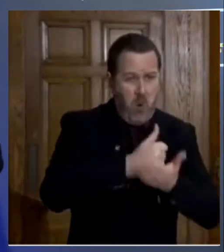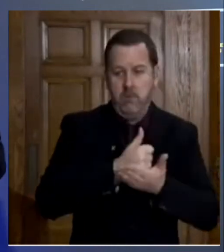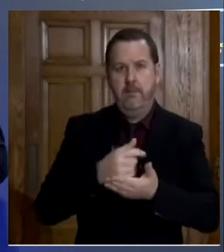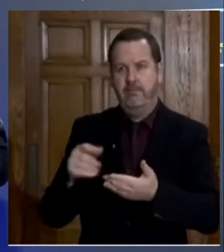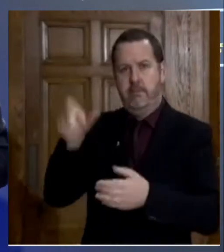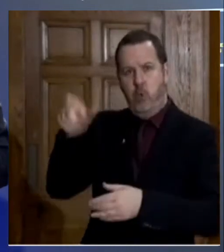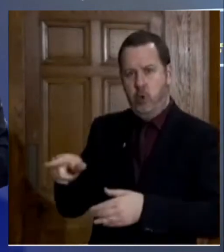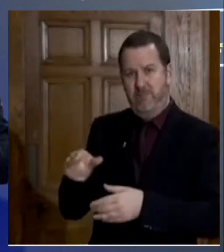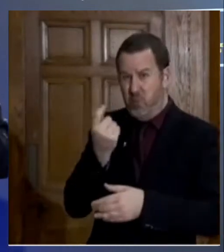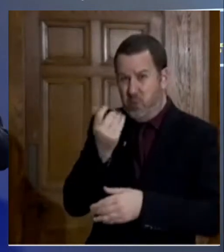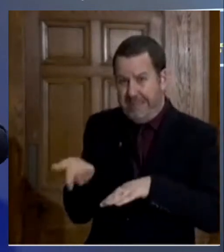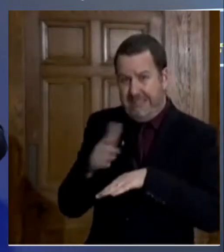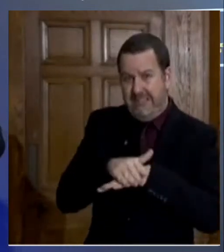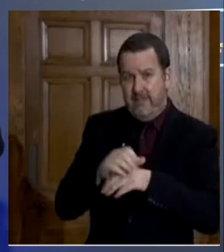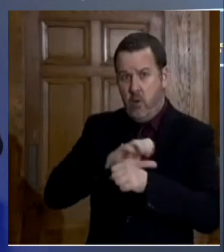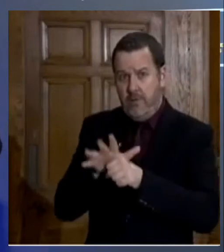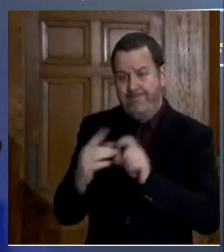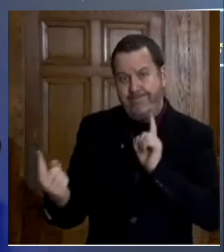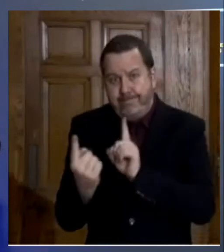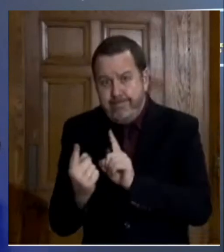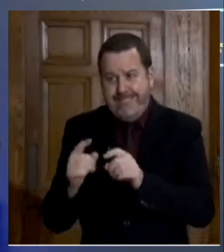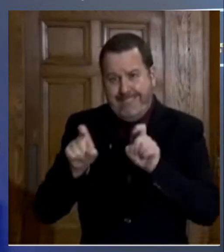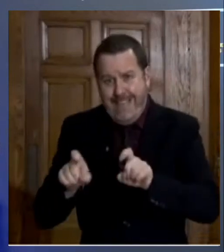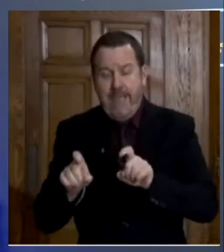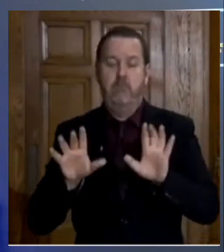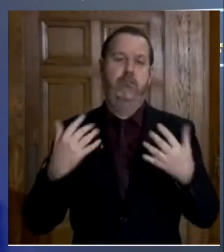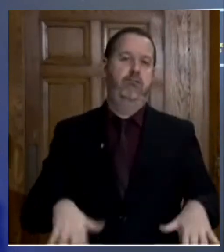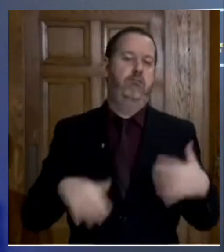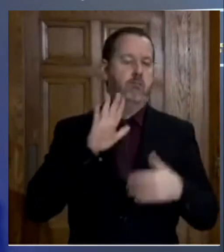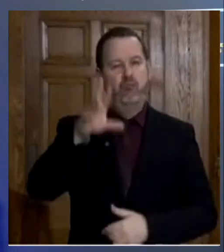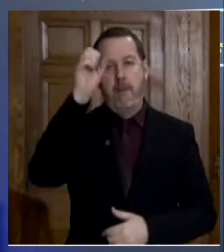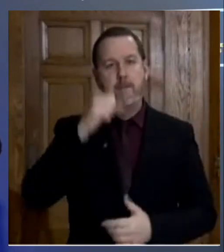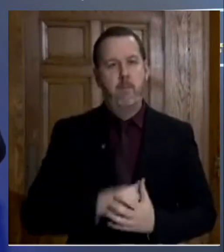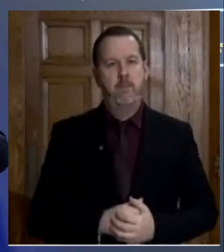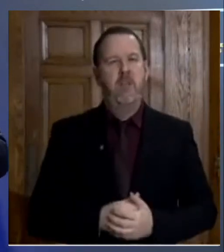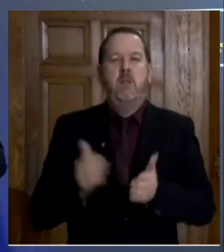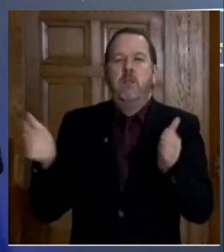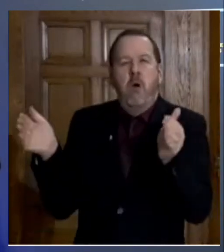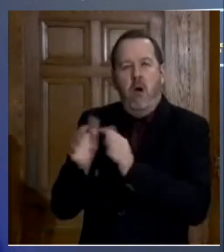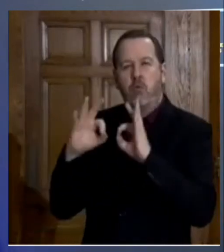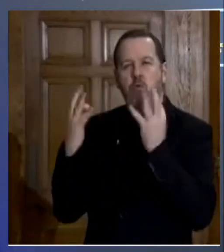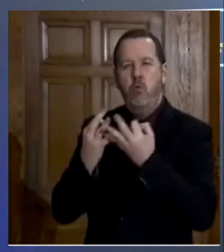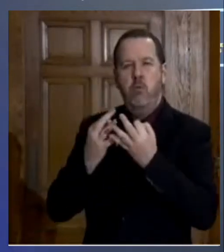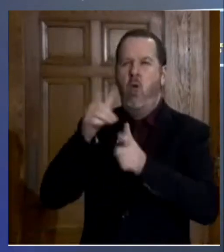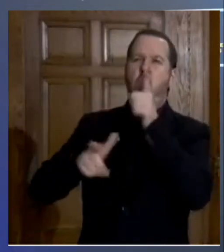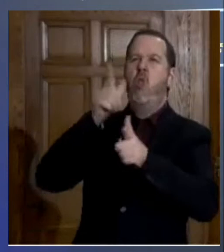hours. So let's not be distracted by the very small but vocal minority who claim